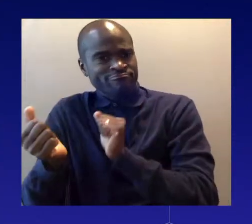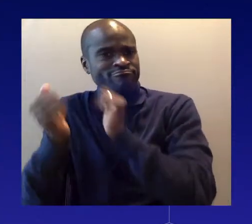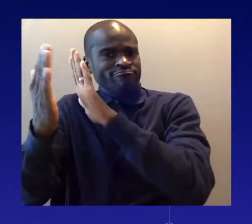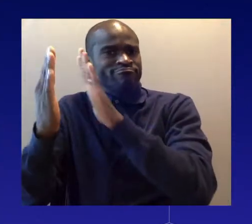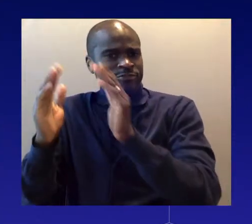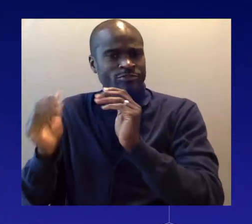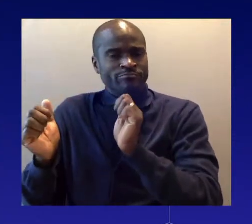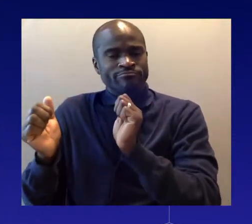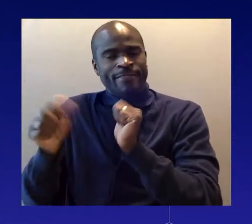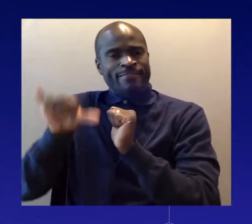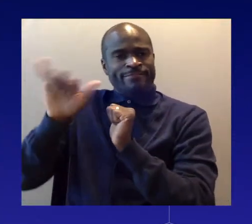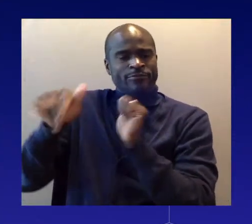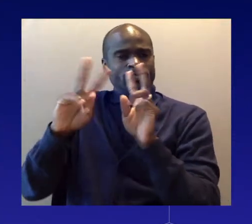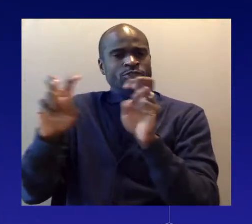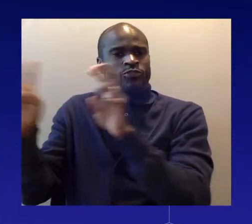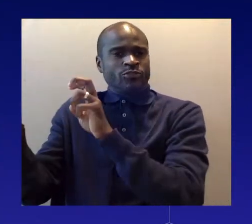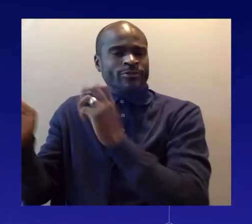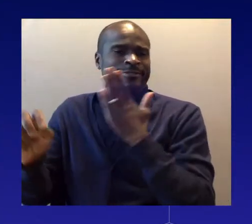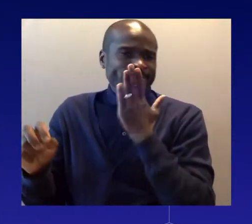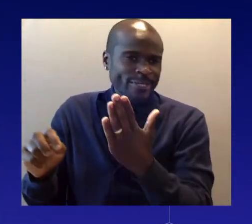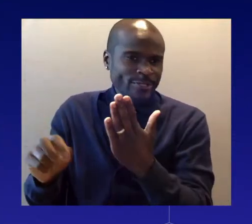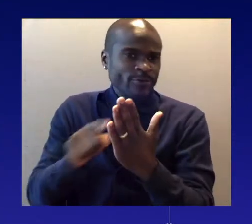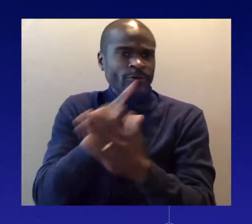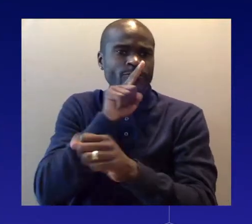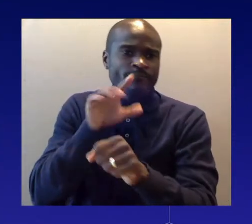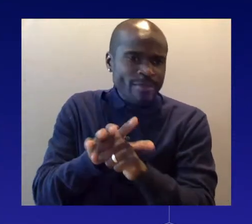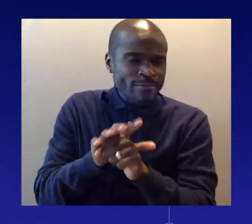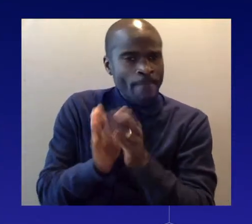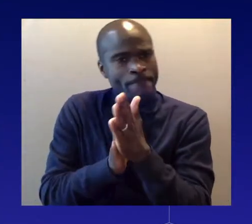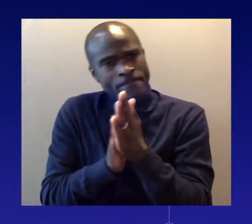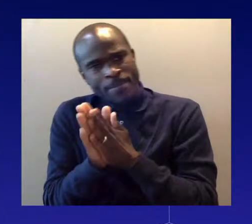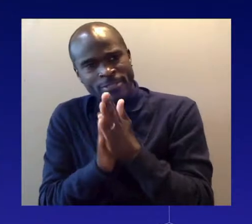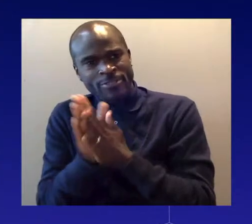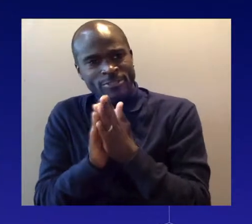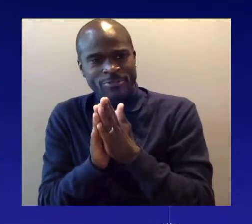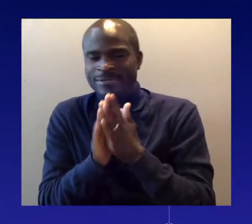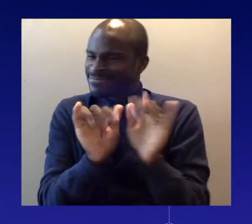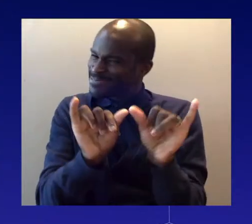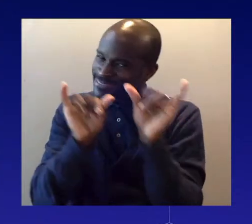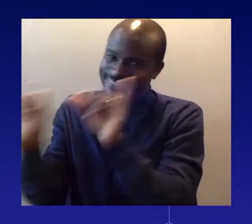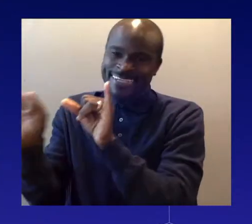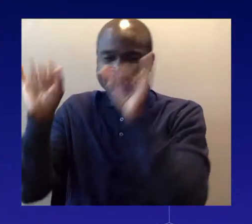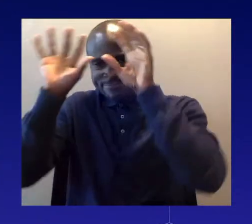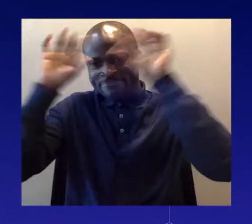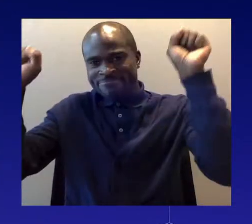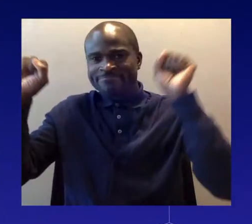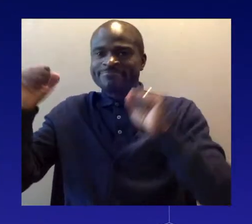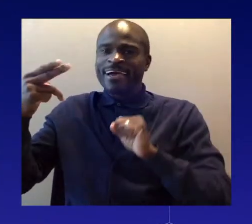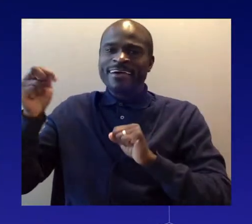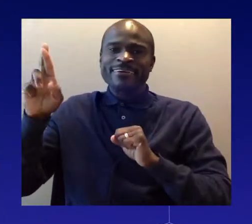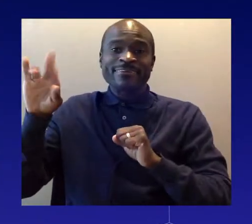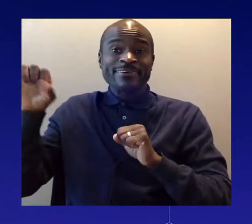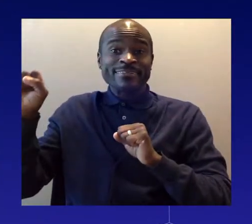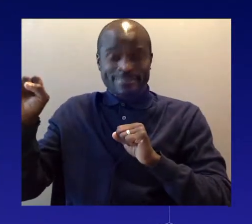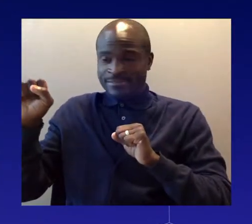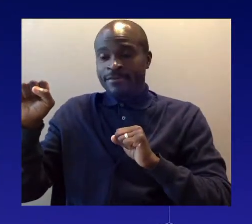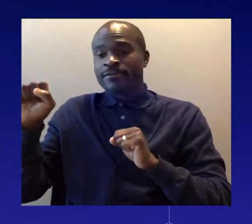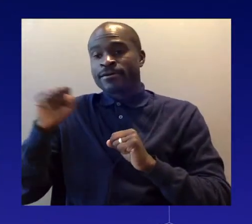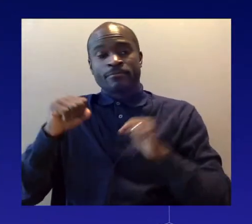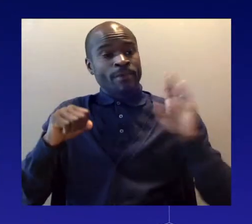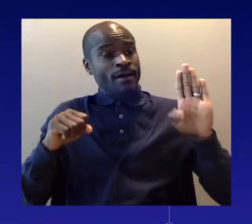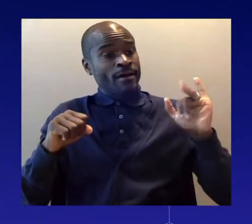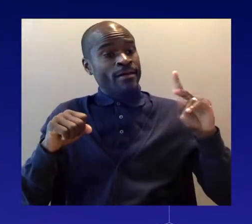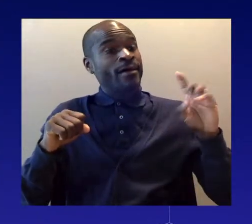your vision, and commitment to this work is shared by the Biden-Harris administration. In recognition that advancing equity